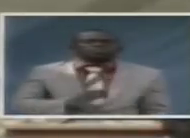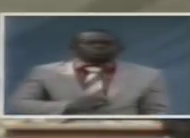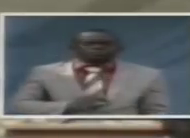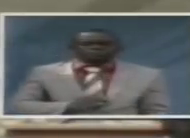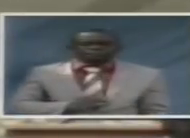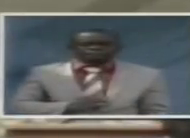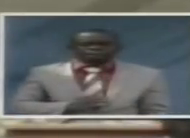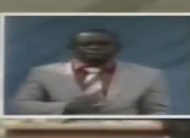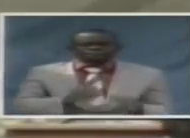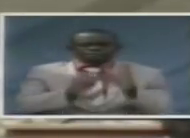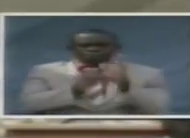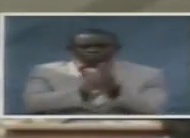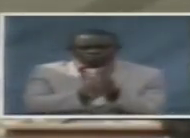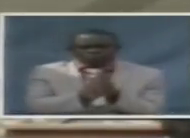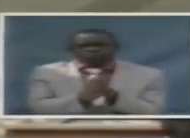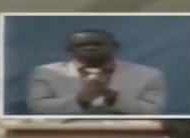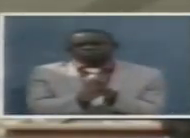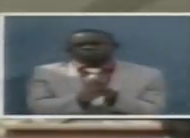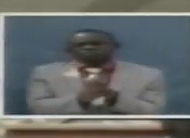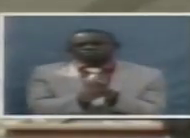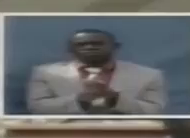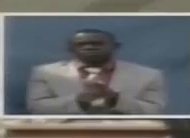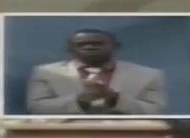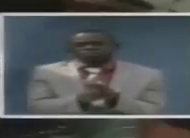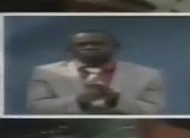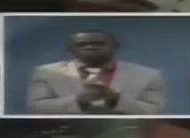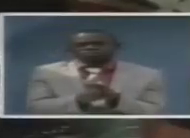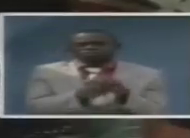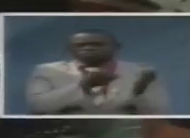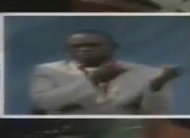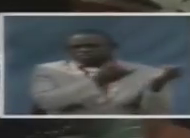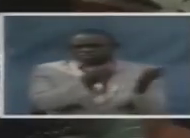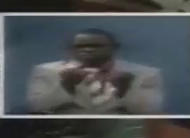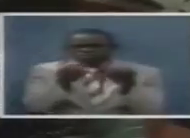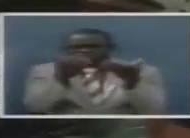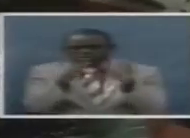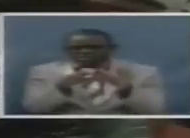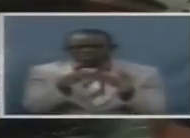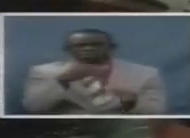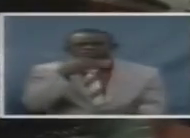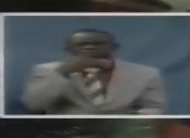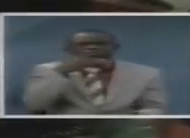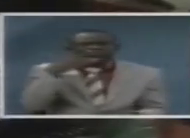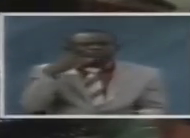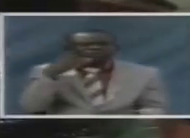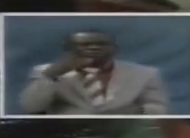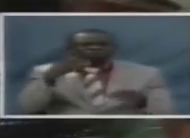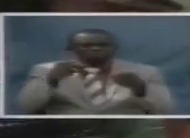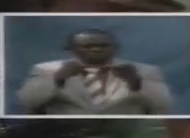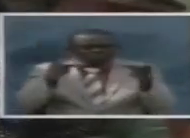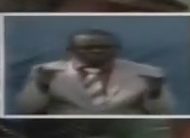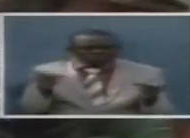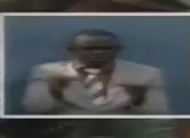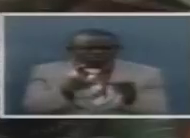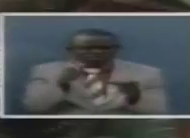One such measure is the introduction and development of a farm block model,